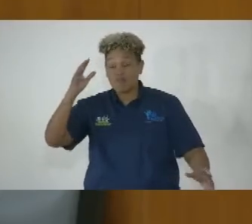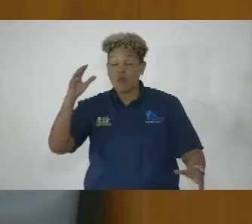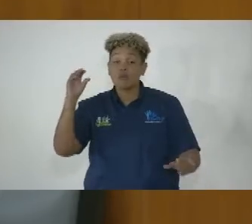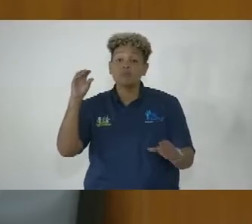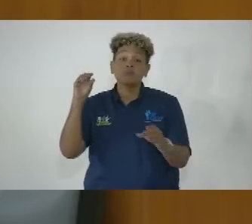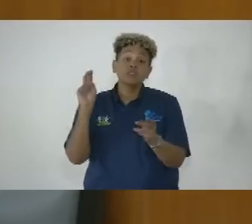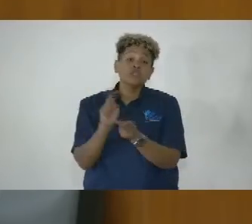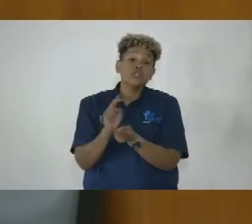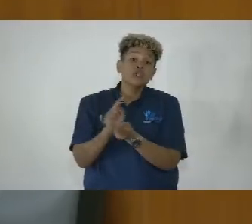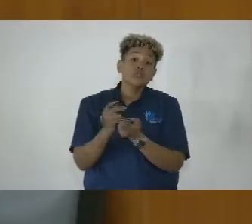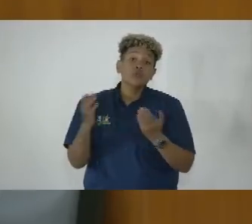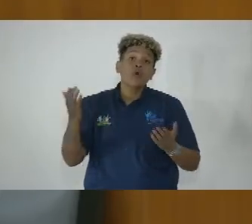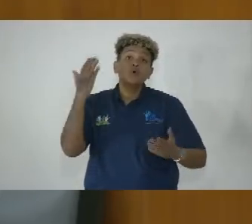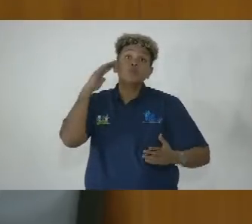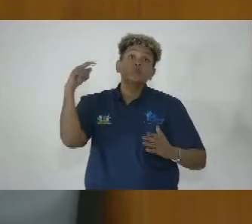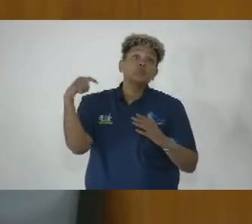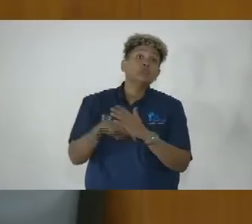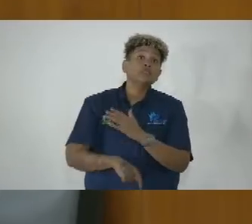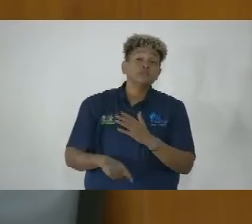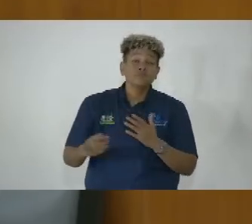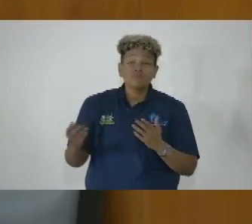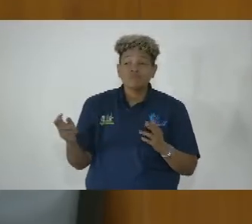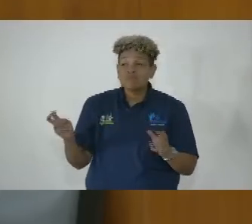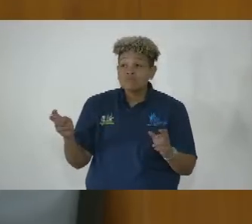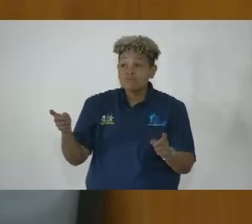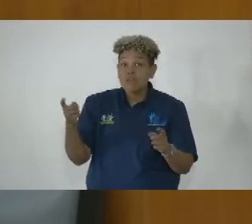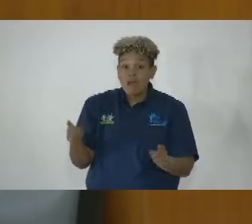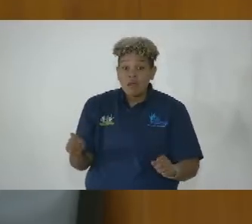engagement is a great